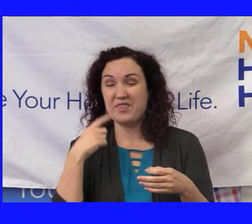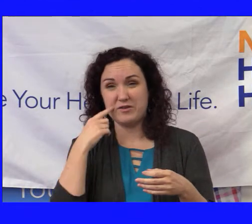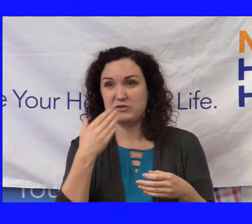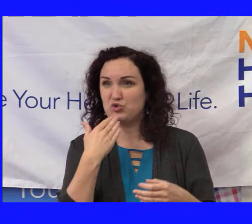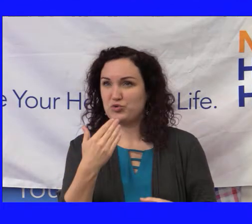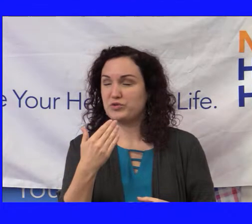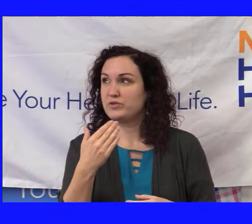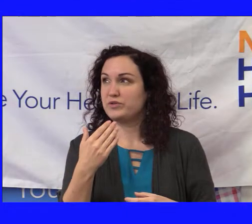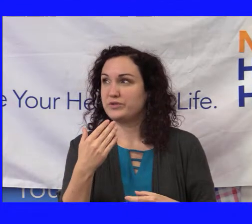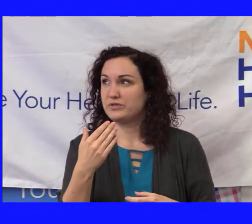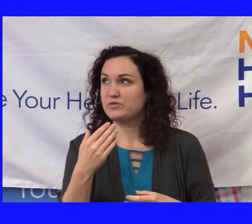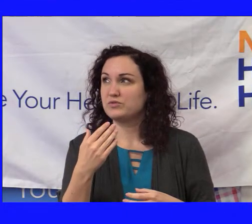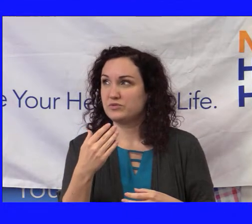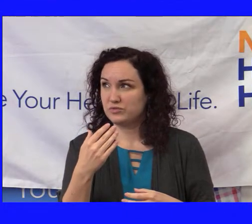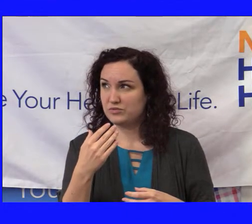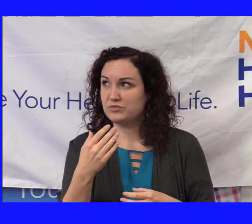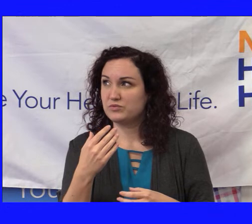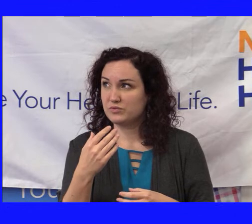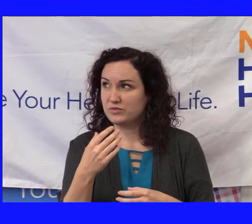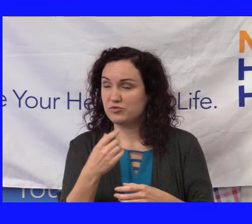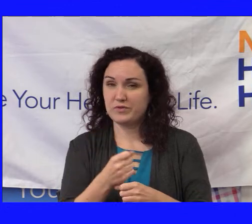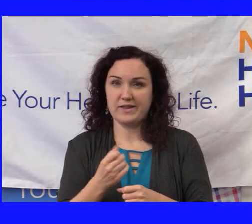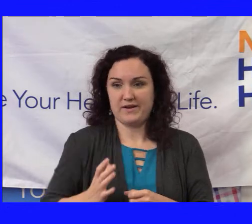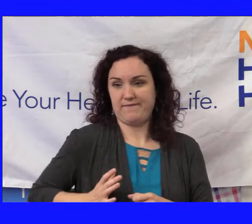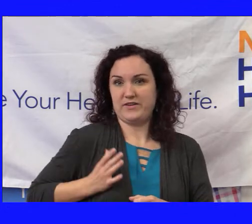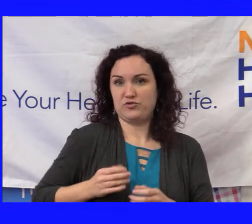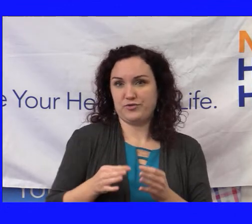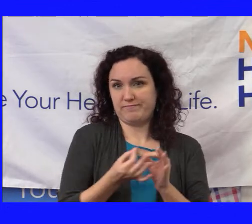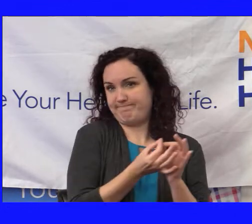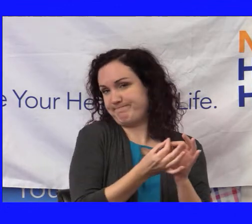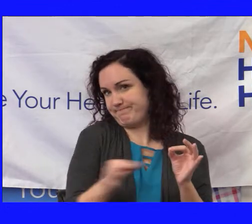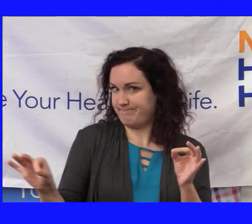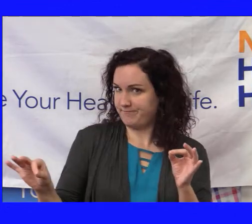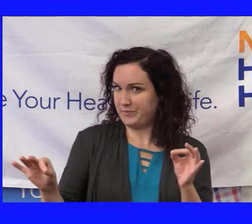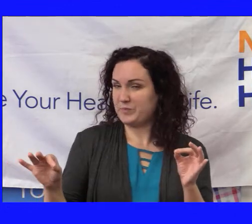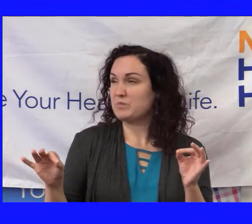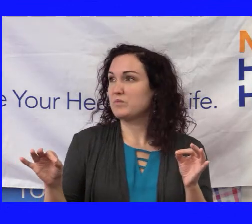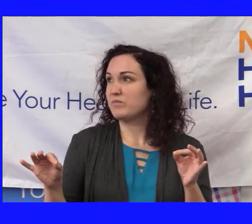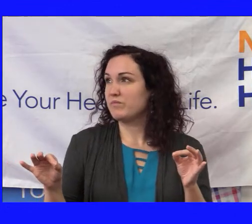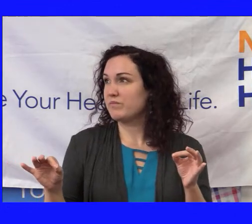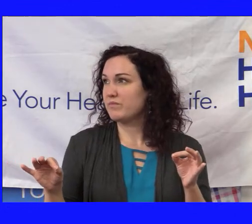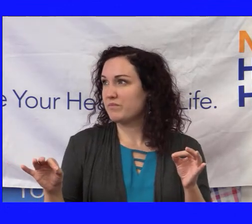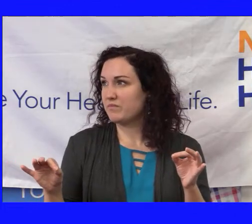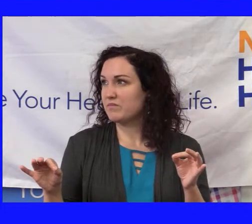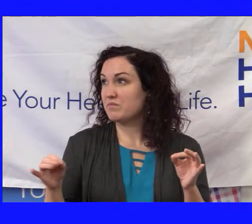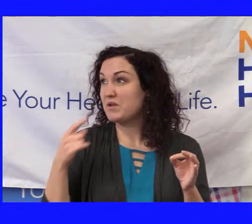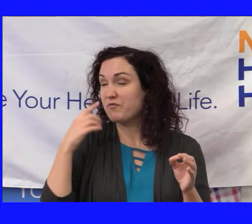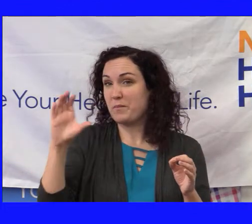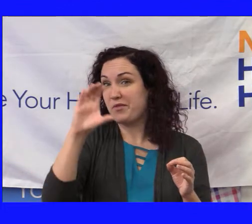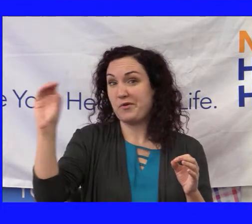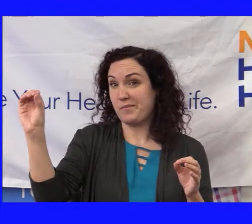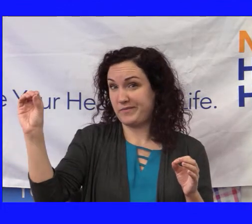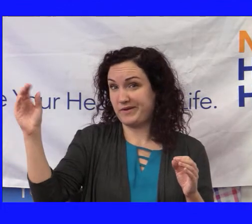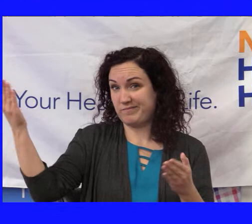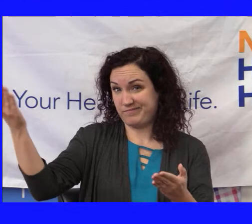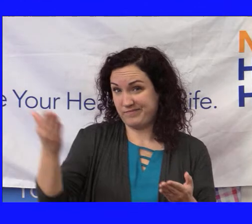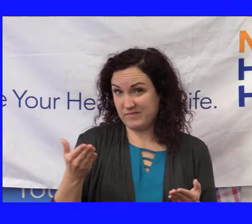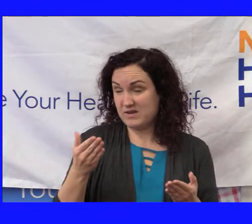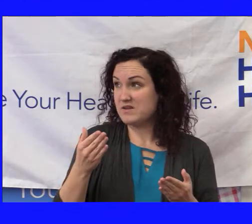get an official statement from the company that they do